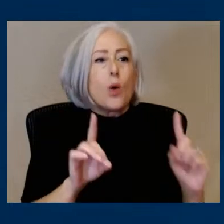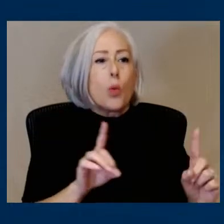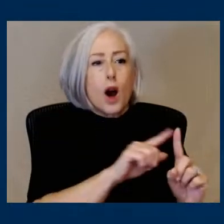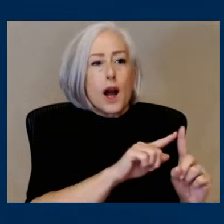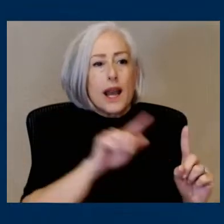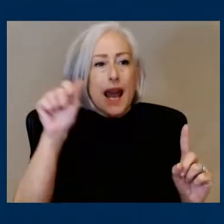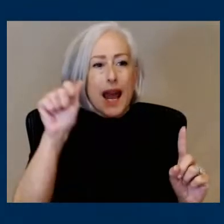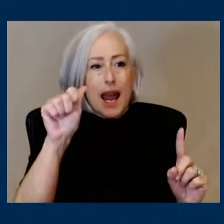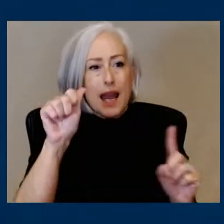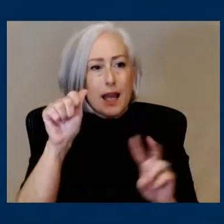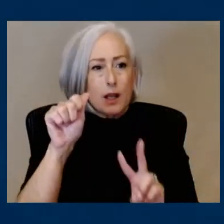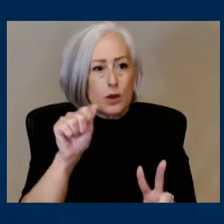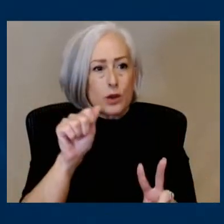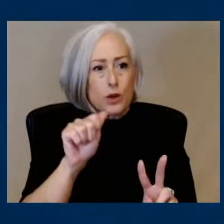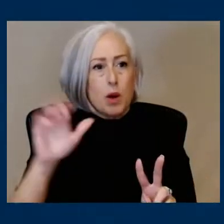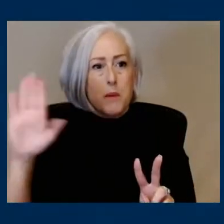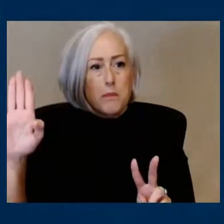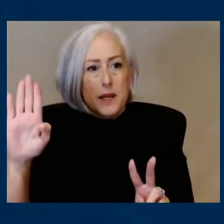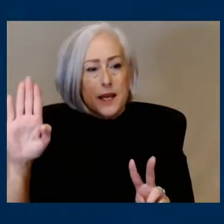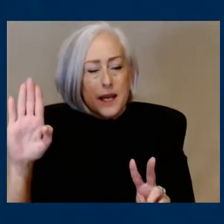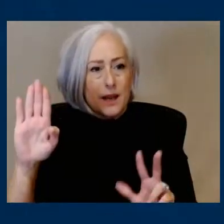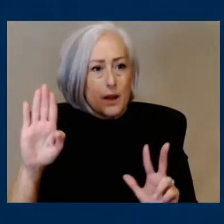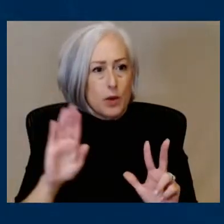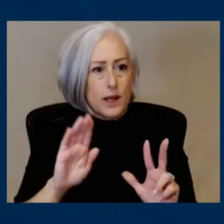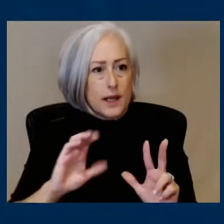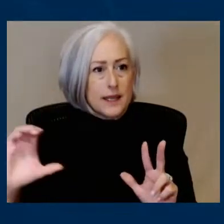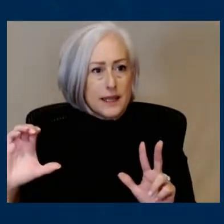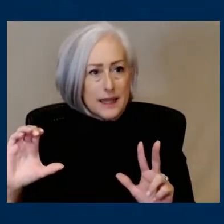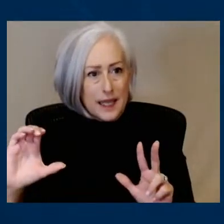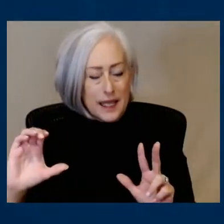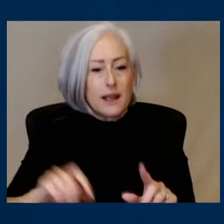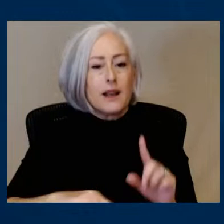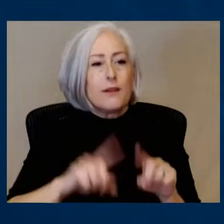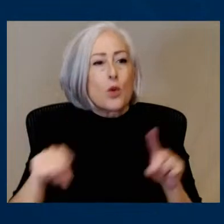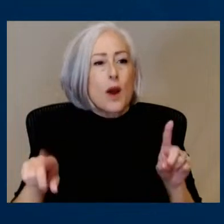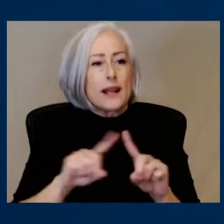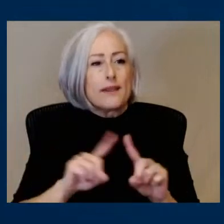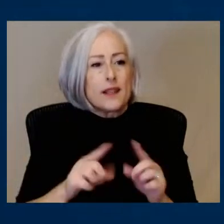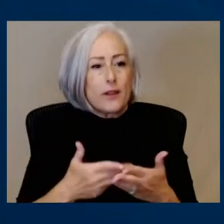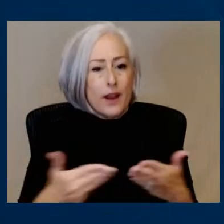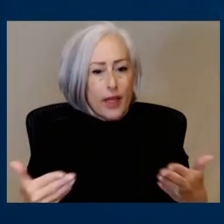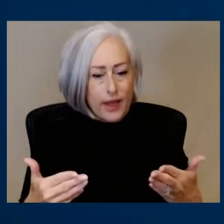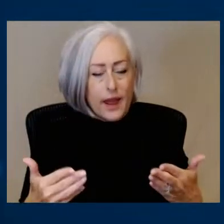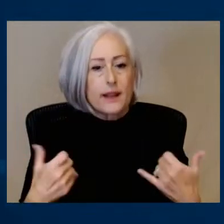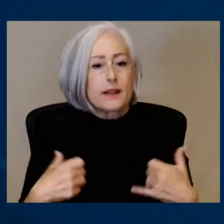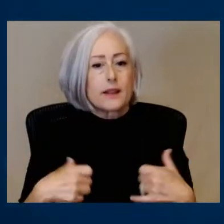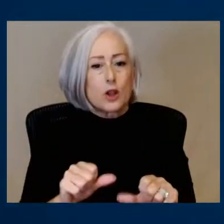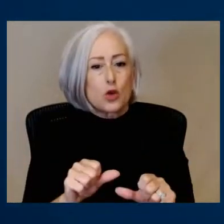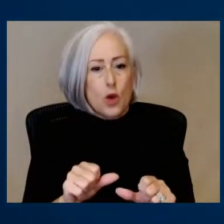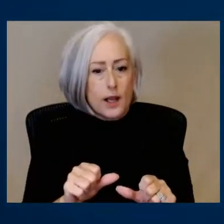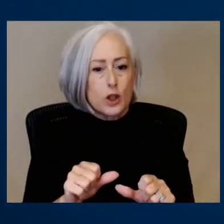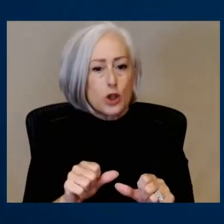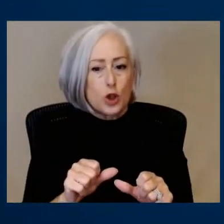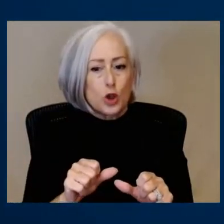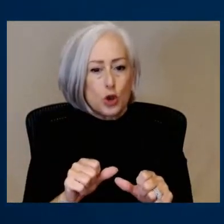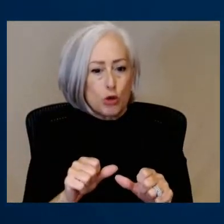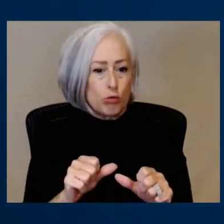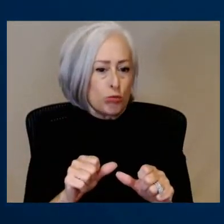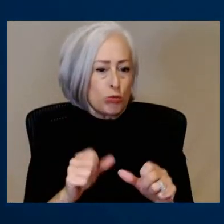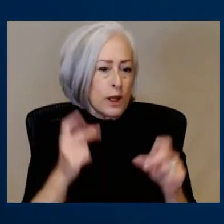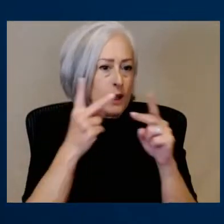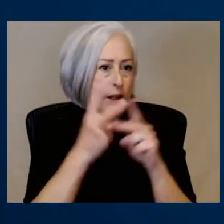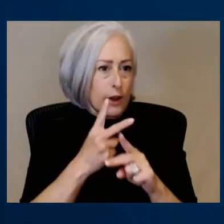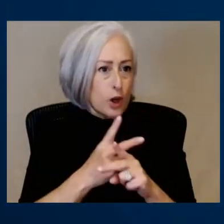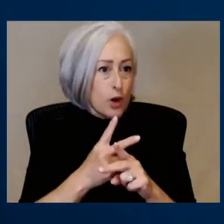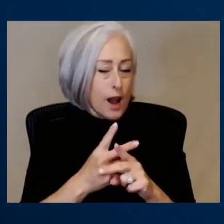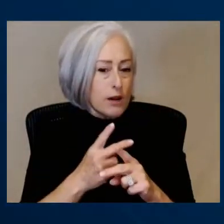forth. And so it's a variety of things that really try to tap into, in an efficient way, memory, but